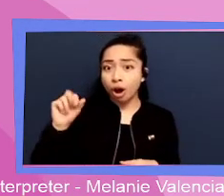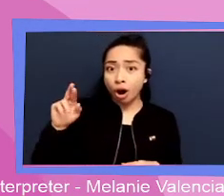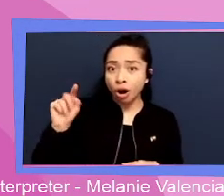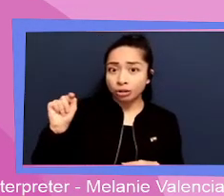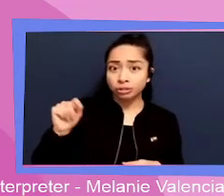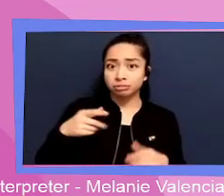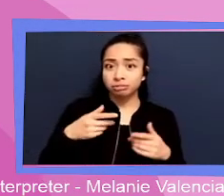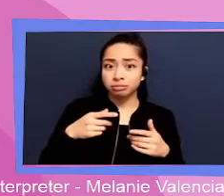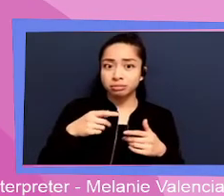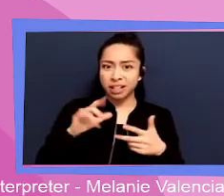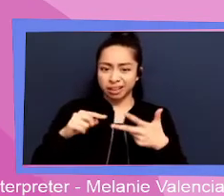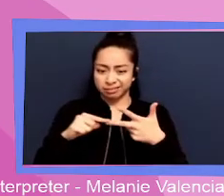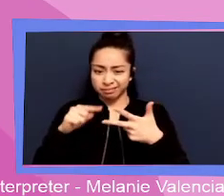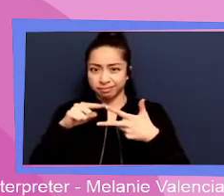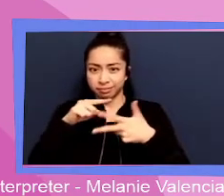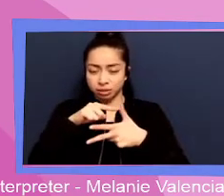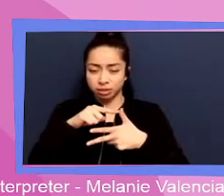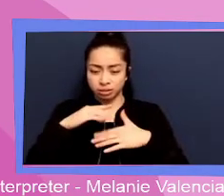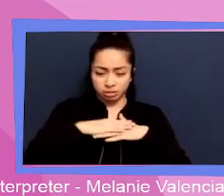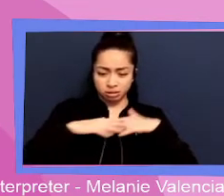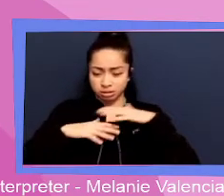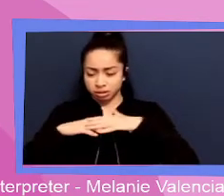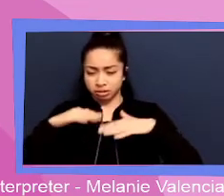three layers